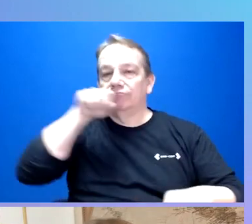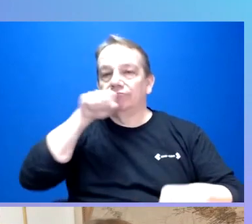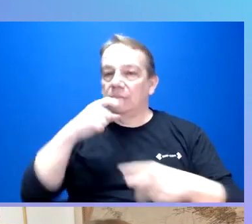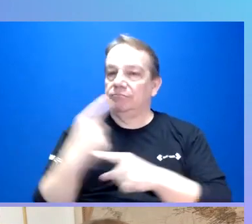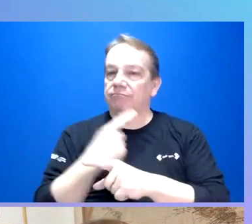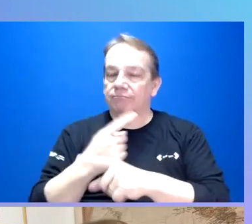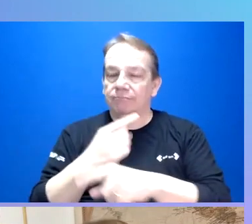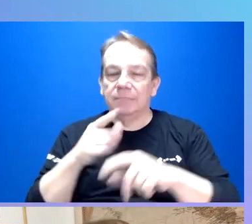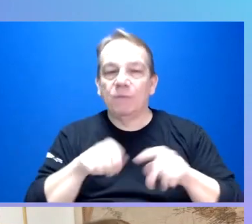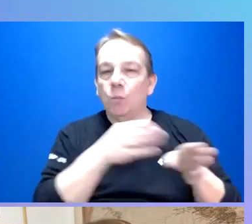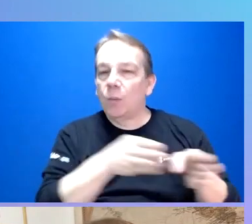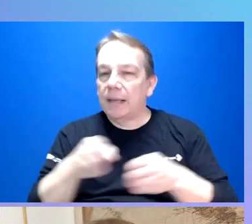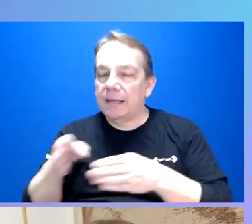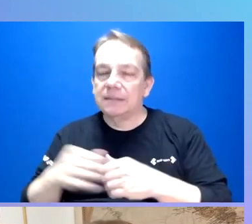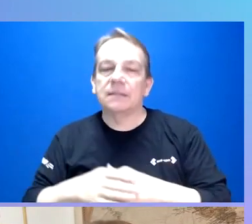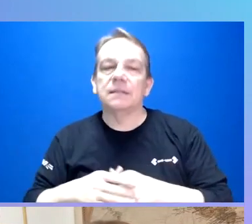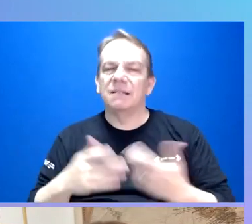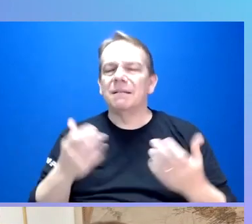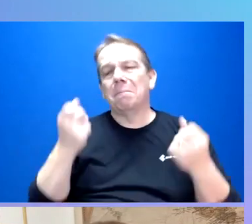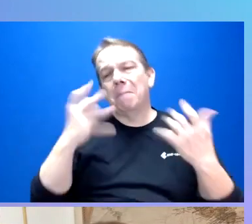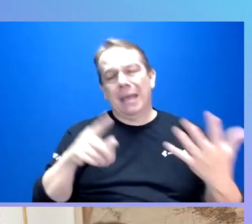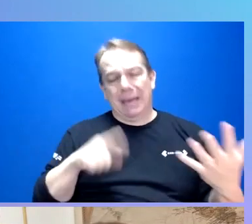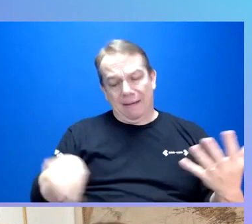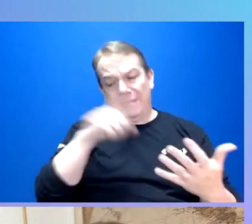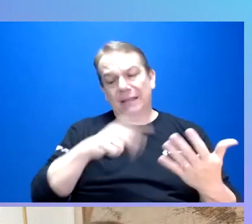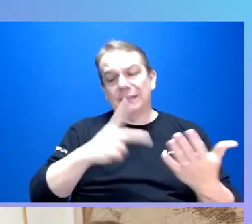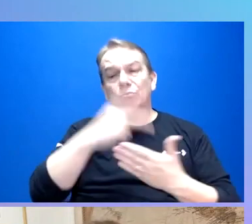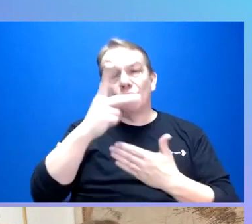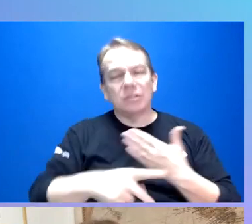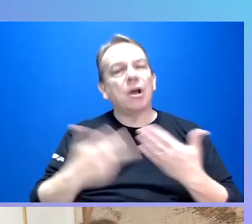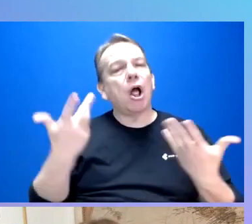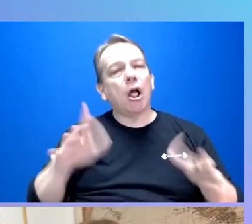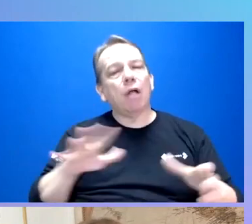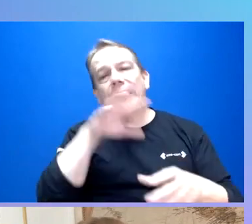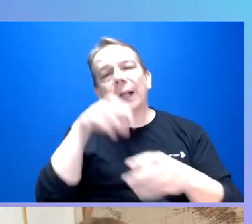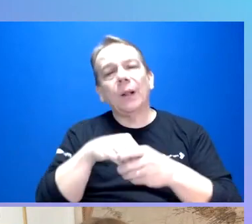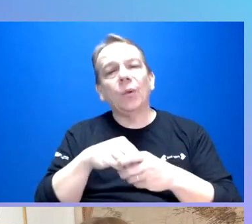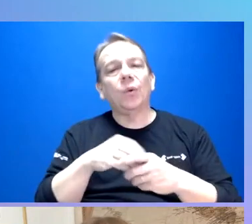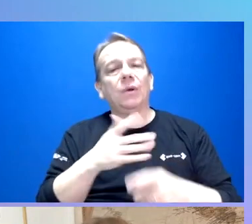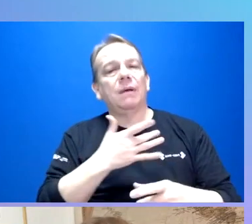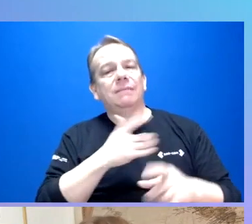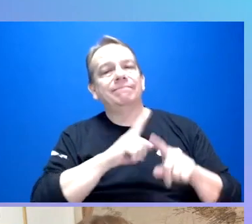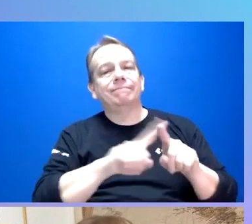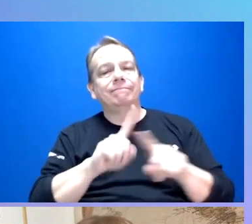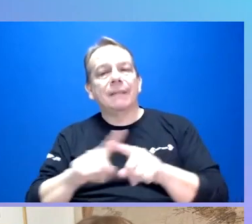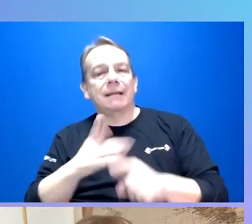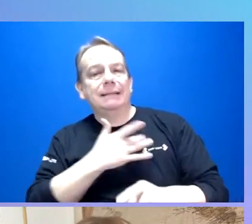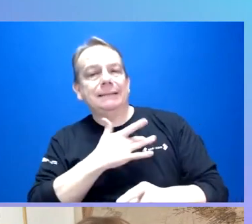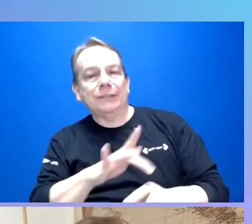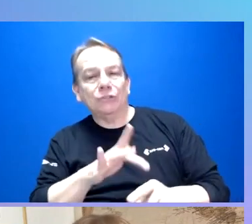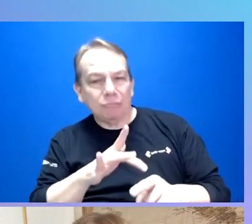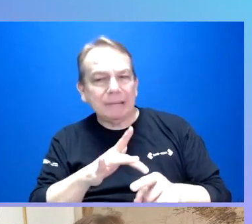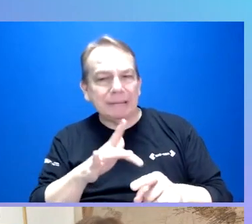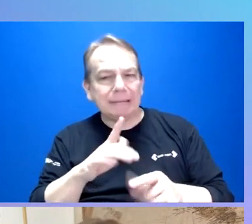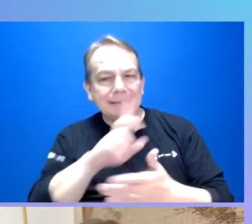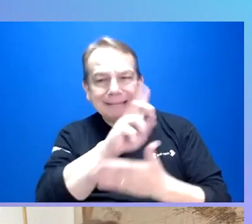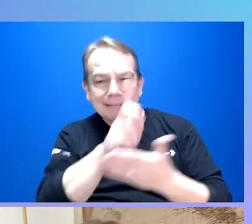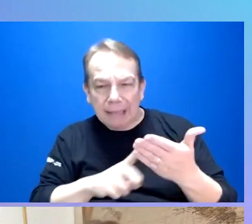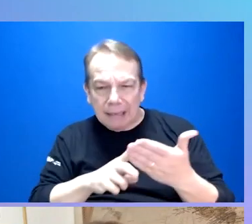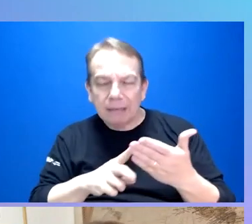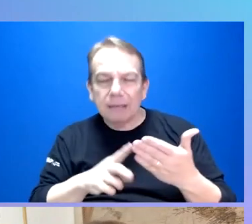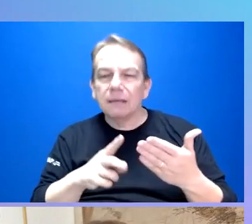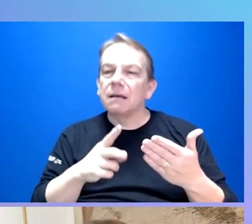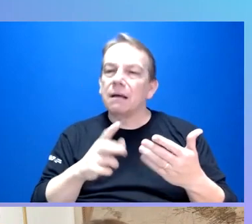projects were already incorporating multisensory design in them, but they were taking more of a problem solution approach, right? So